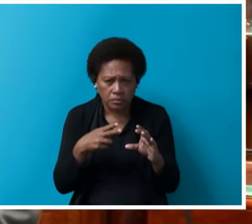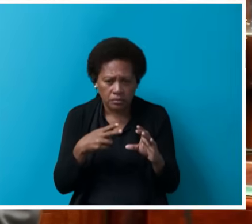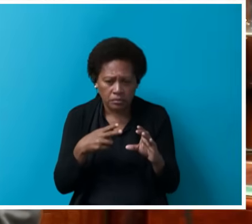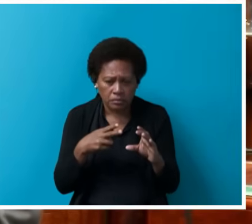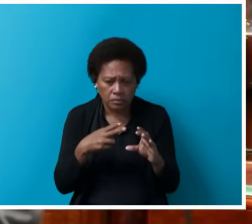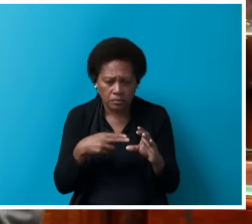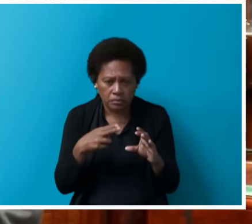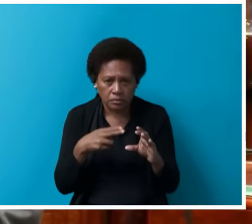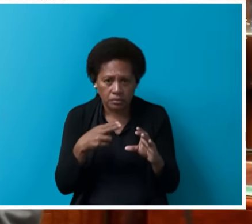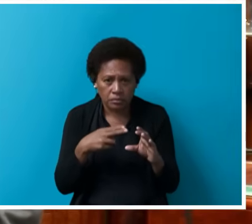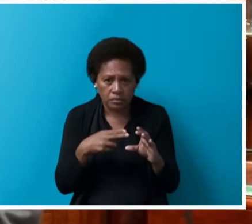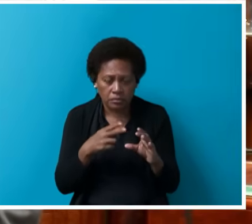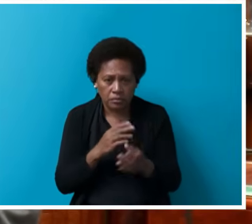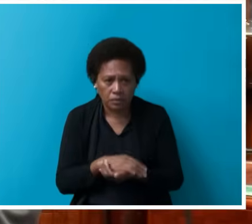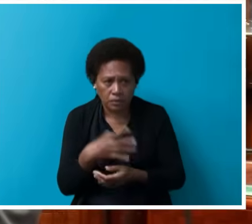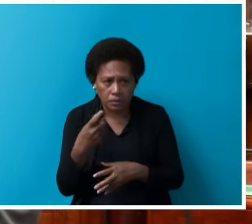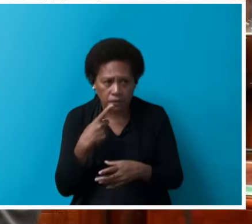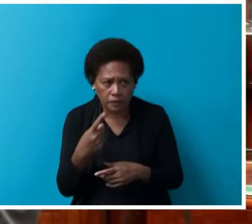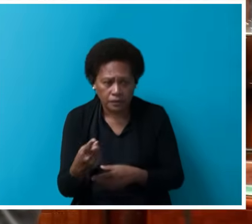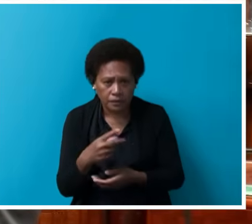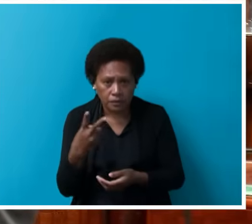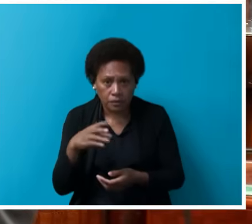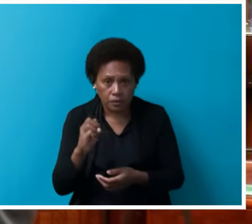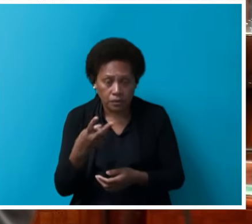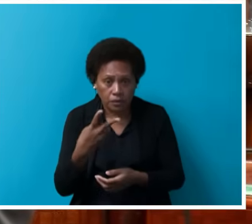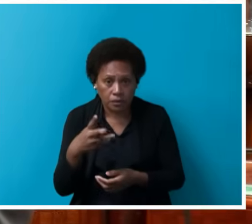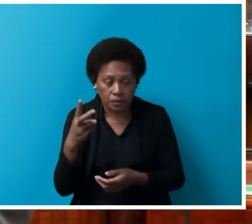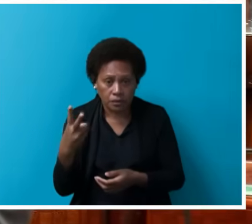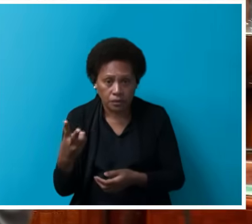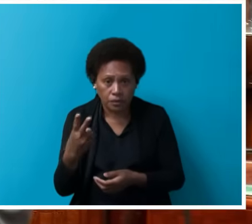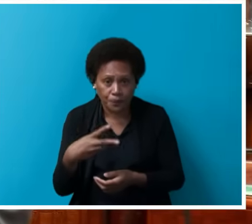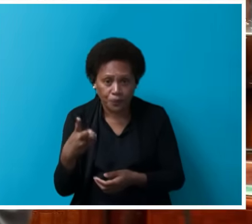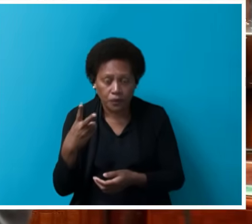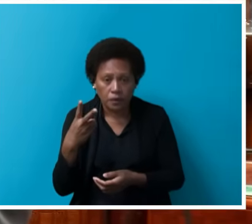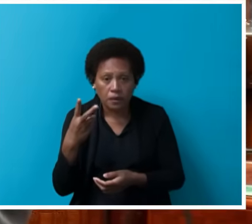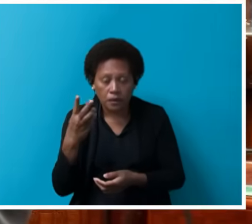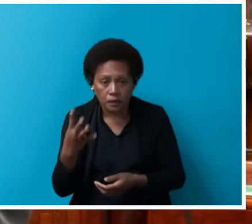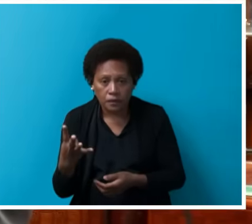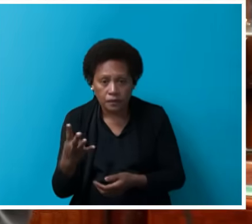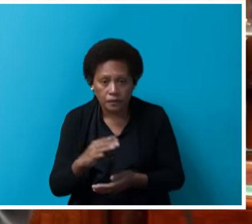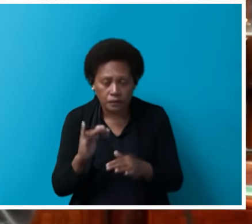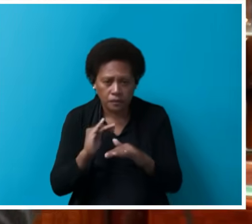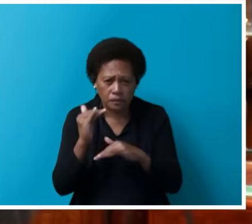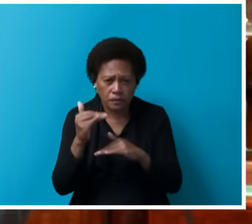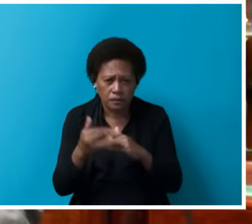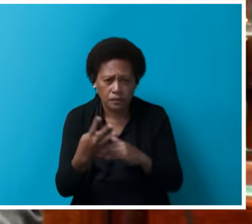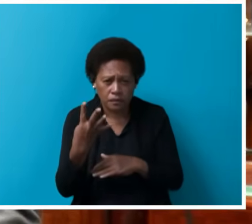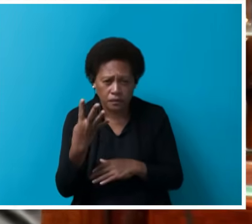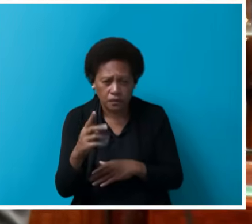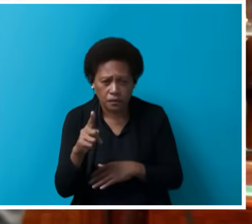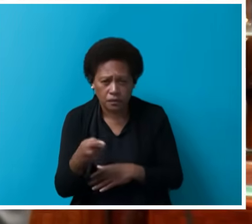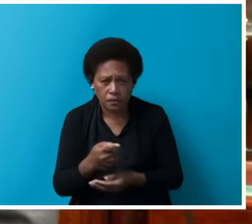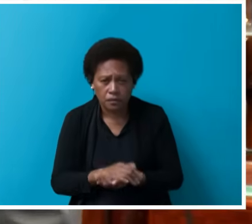14/7/2025, and it stated that between 2022 to 2024, over 40,000 Fijians leaving our